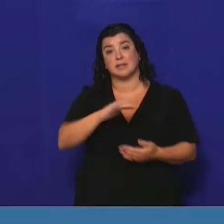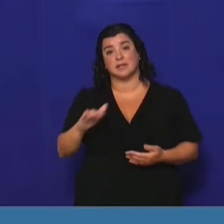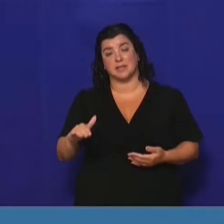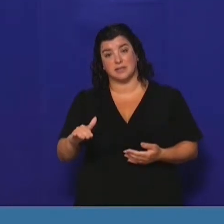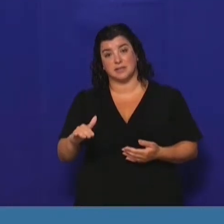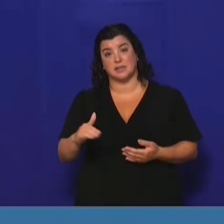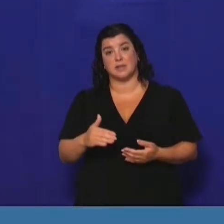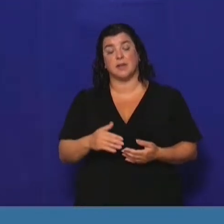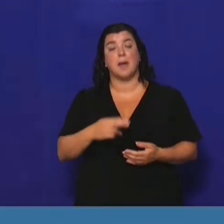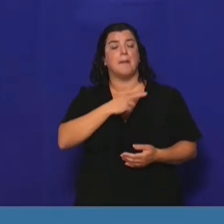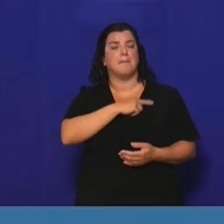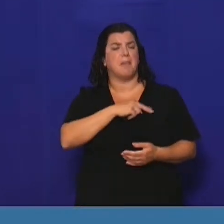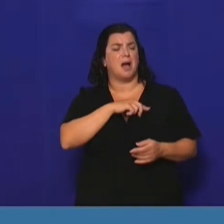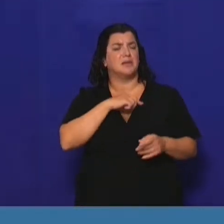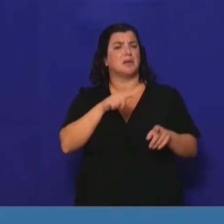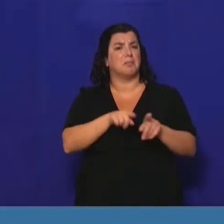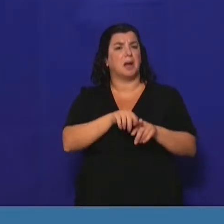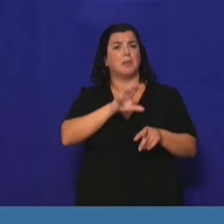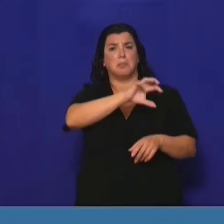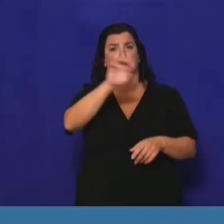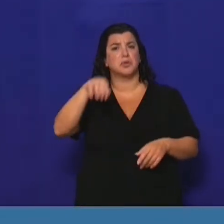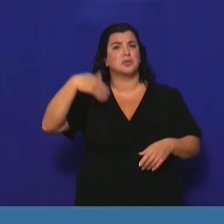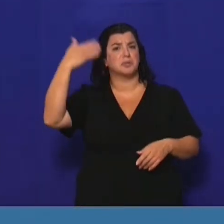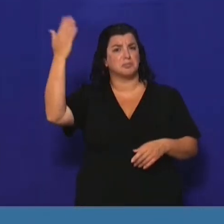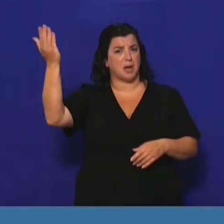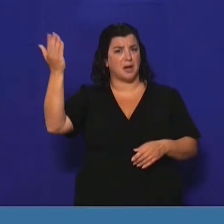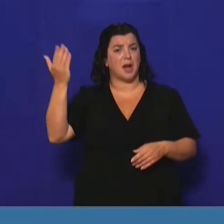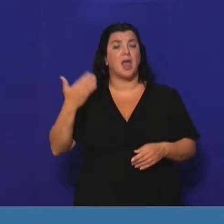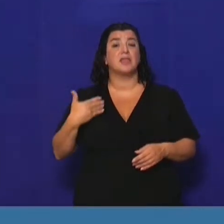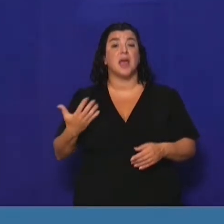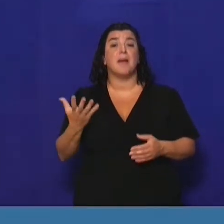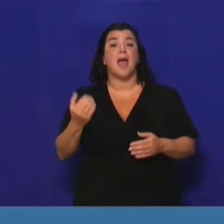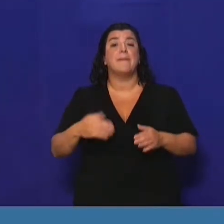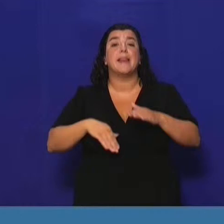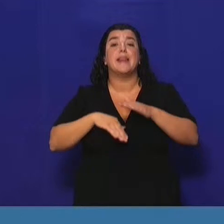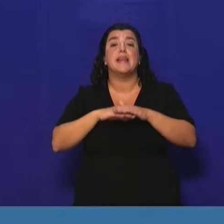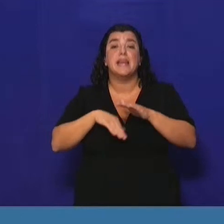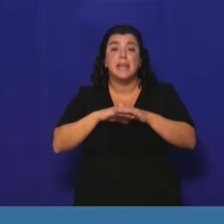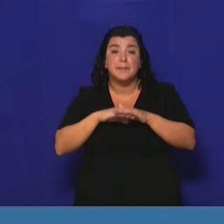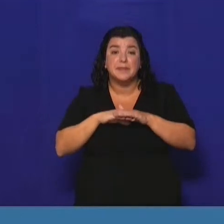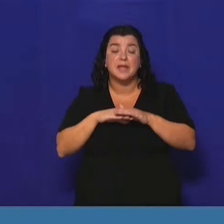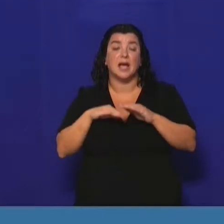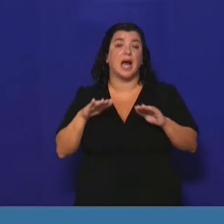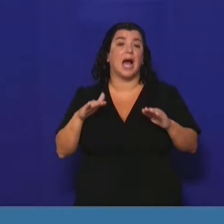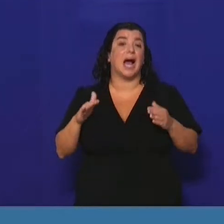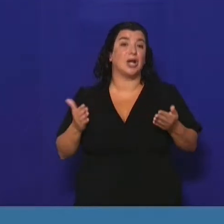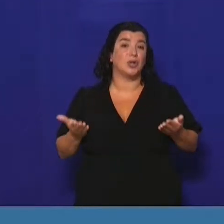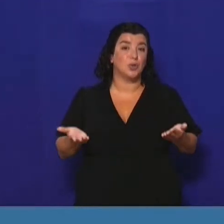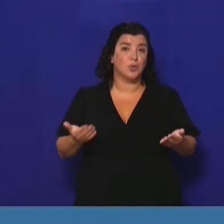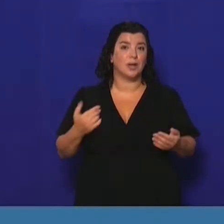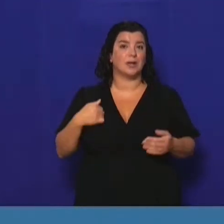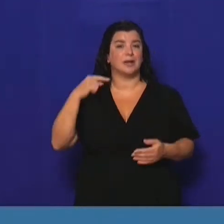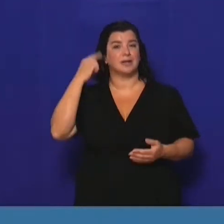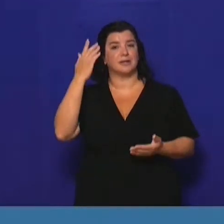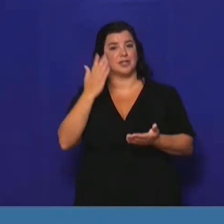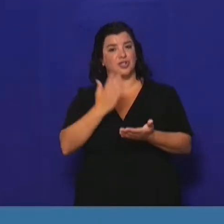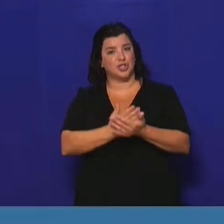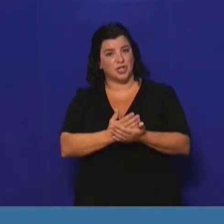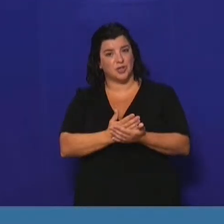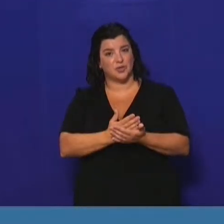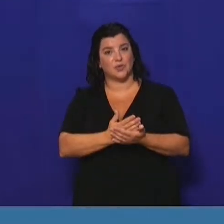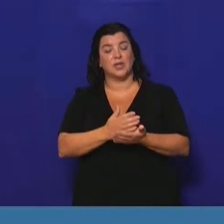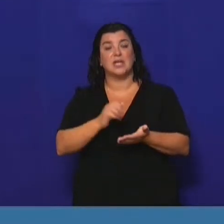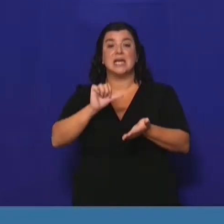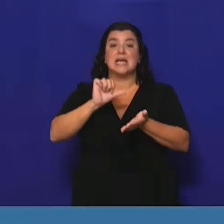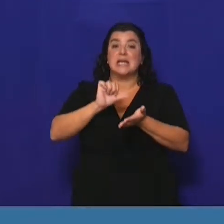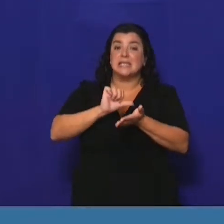Malta bħal pajjiżi kollha oħrajn ukoll dejjem ikollok limitazzjonijiet u allura wkoll tieħdet id-deċiżjoni li ċertu electives